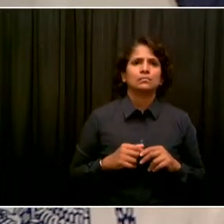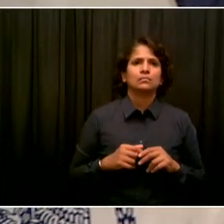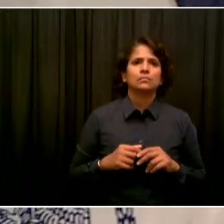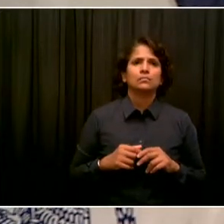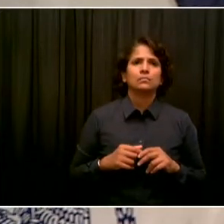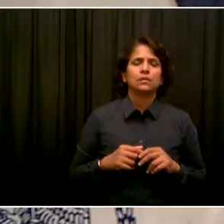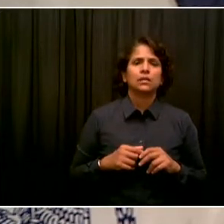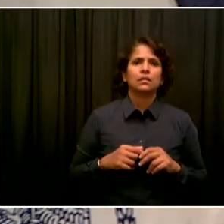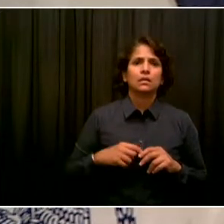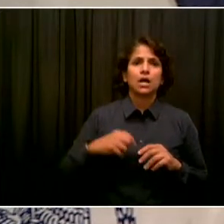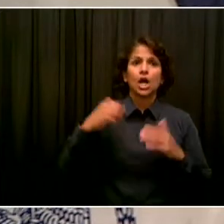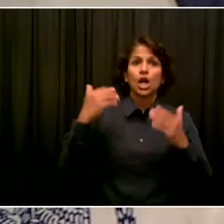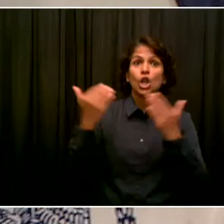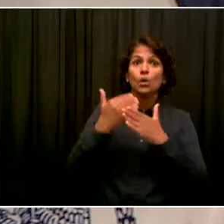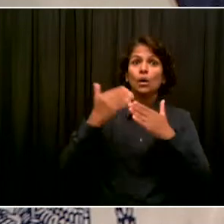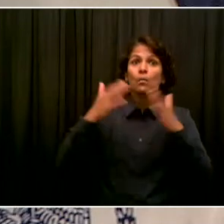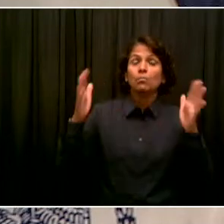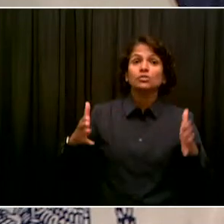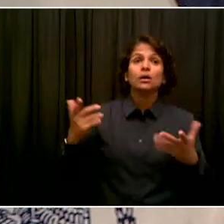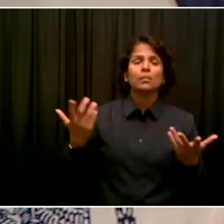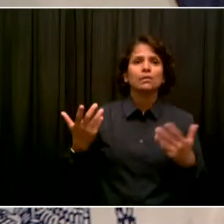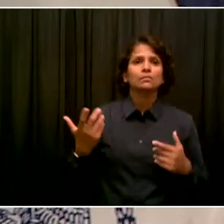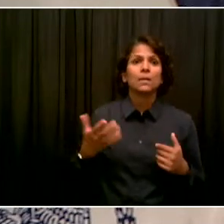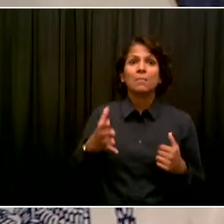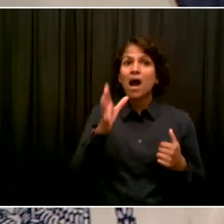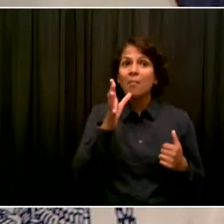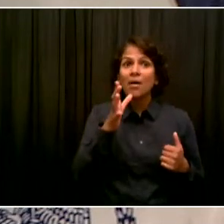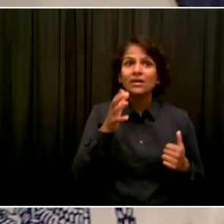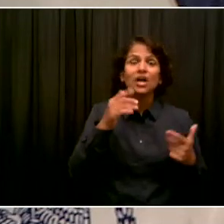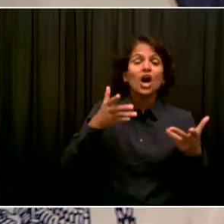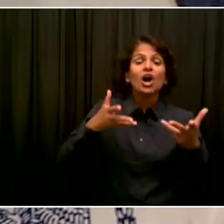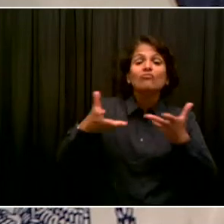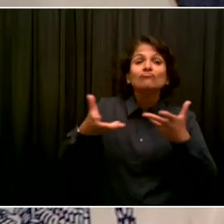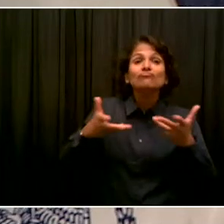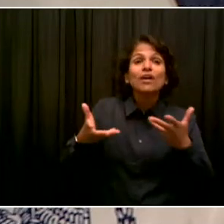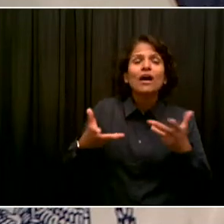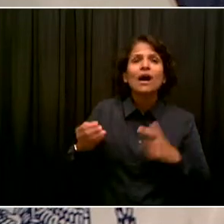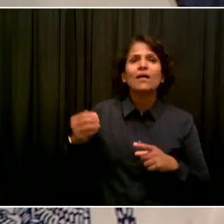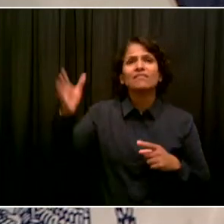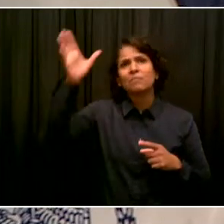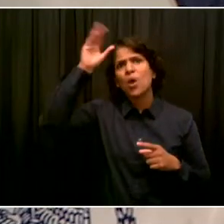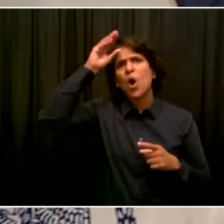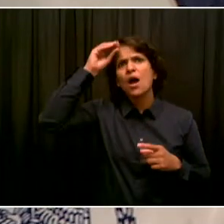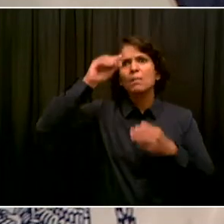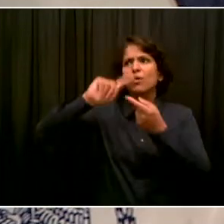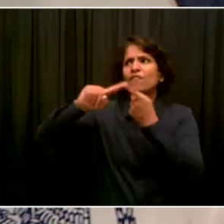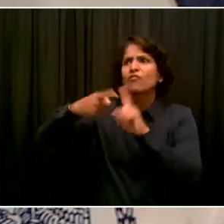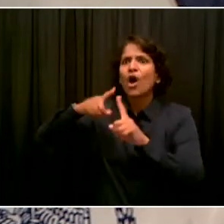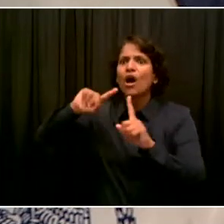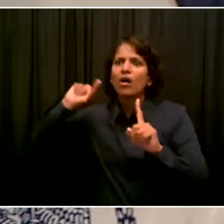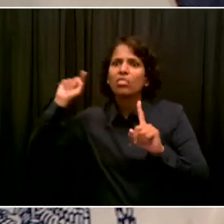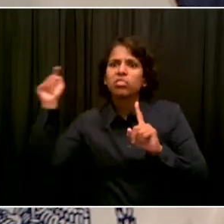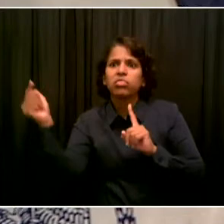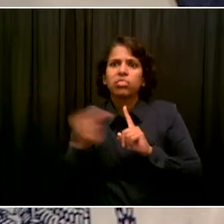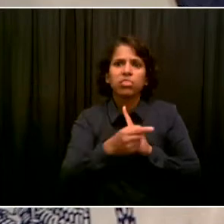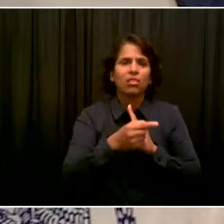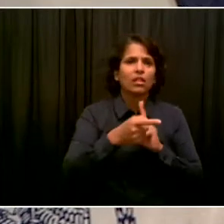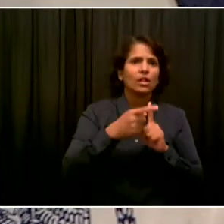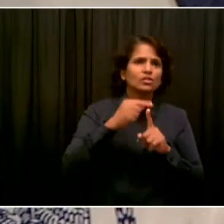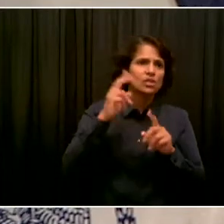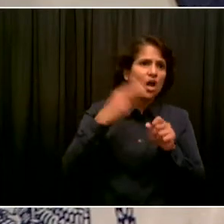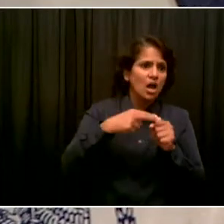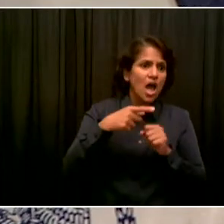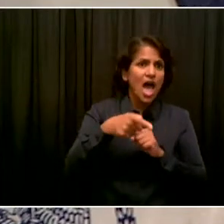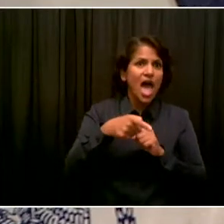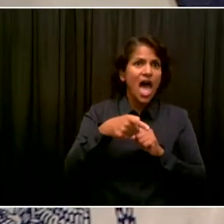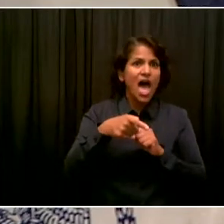boyfriend who comes along later and is the assailant. A lot of times that's something that doesn't get tracked.